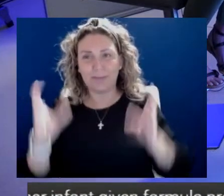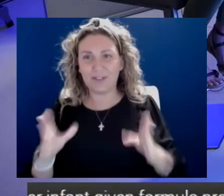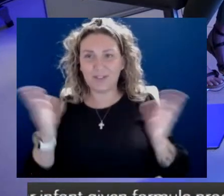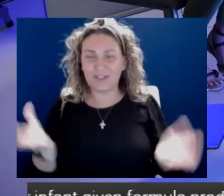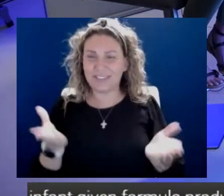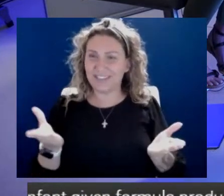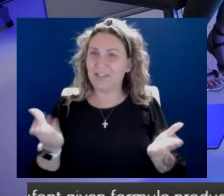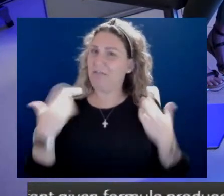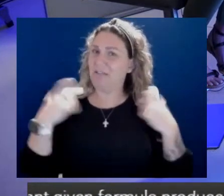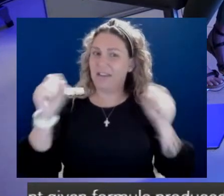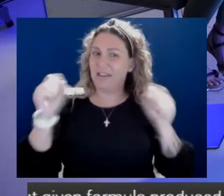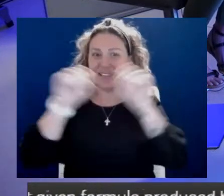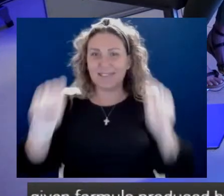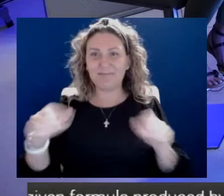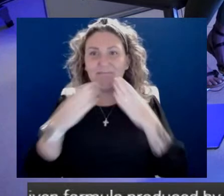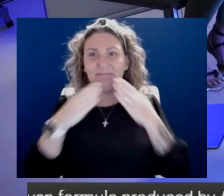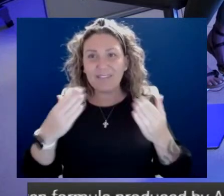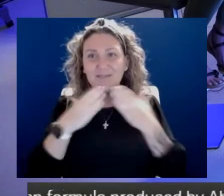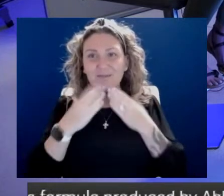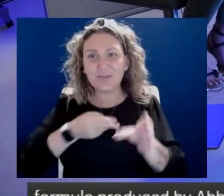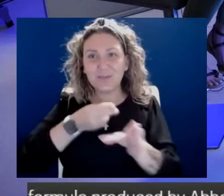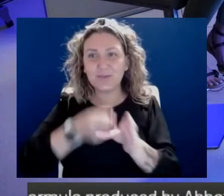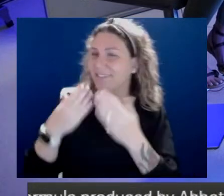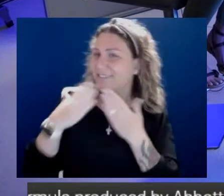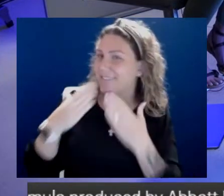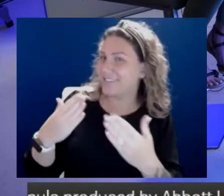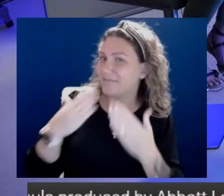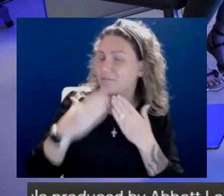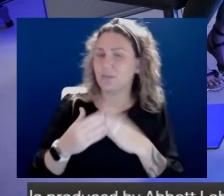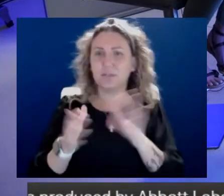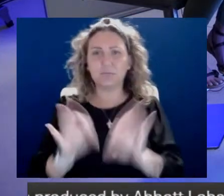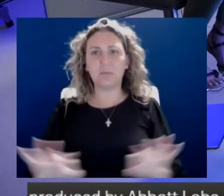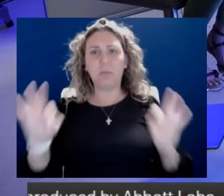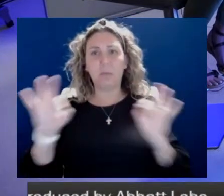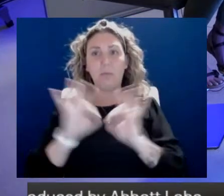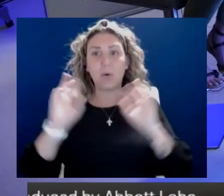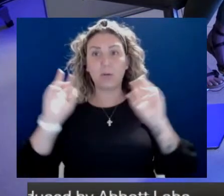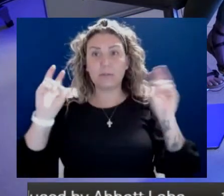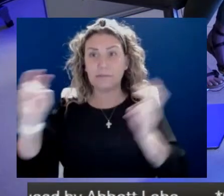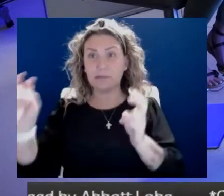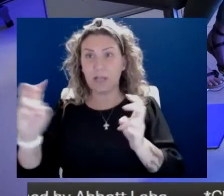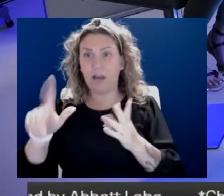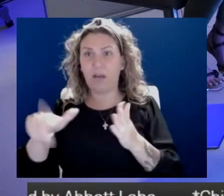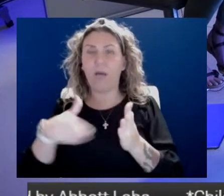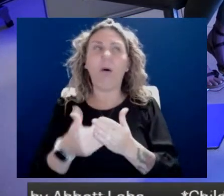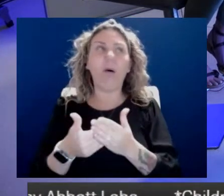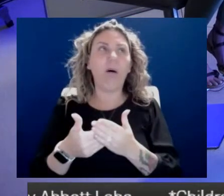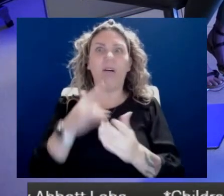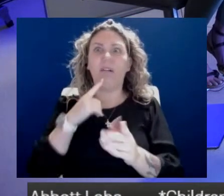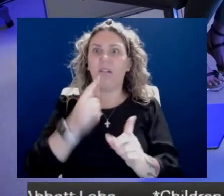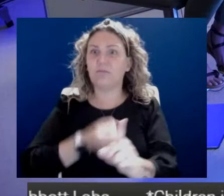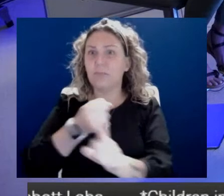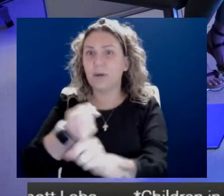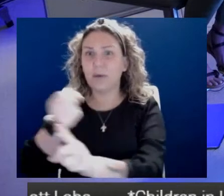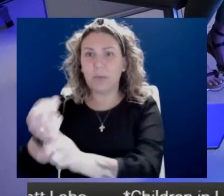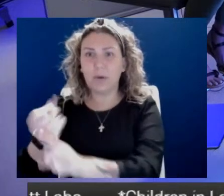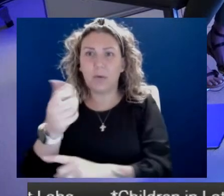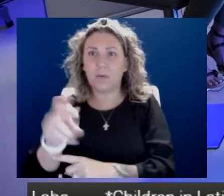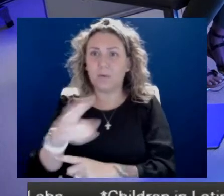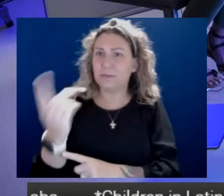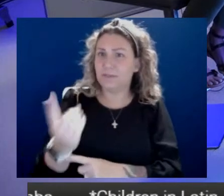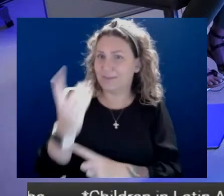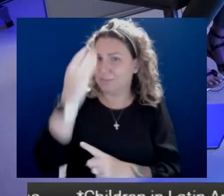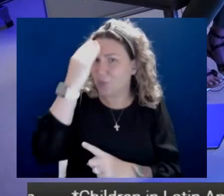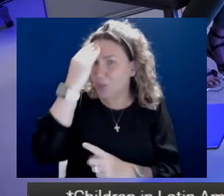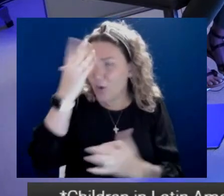you. Thanks for being with us. Thank you. Good morning. It's such an important topic, and I think it hits all of us in some way or another, or certainly maybe someone we know. So I'm really interested to hear what you